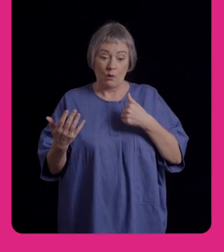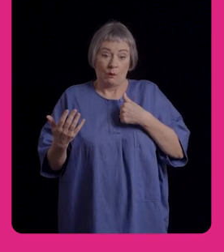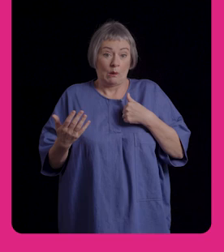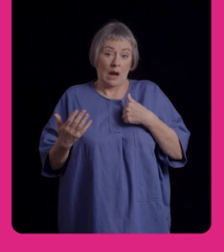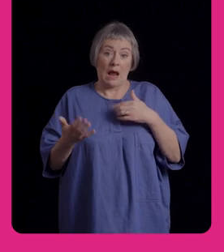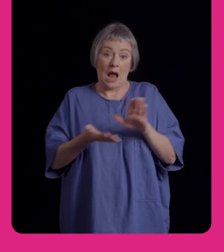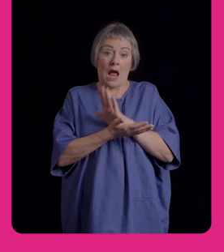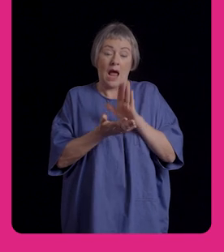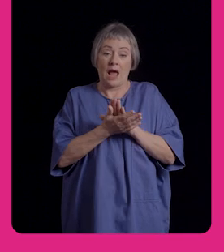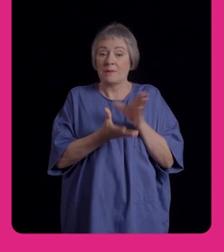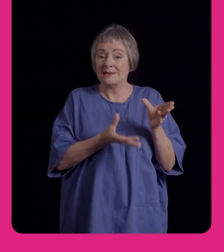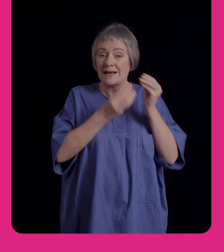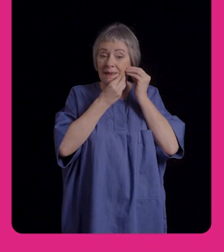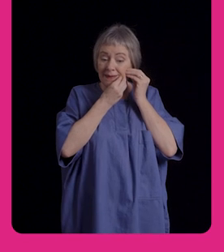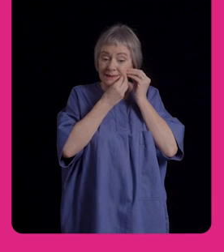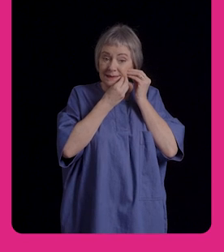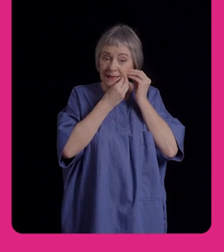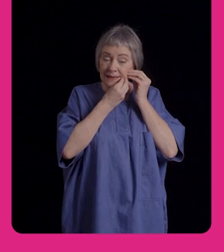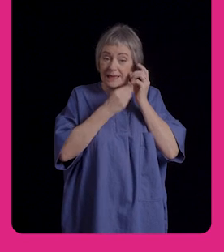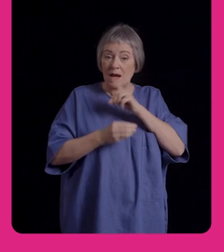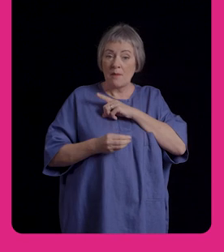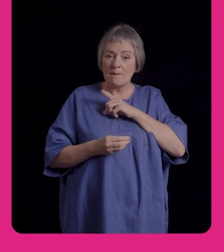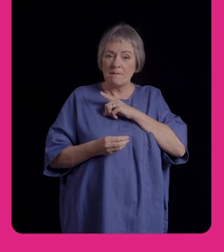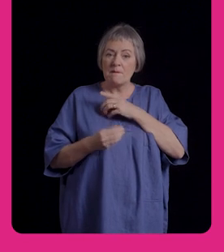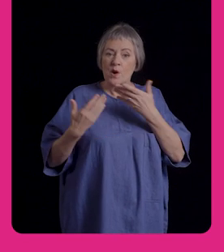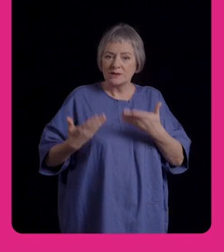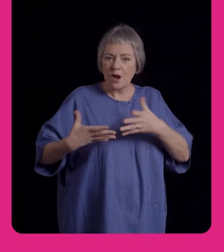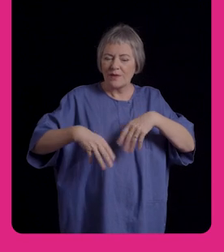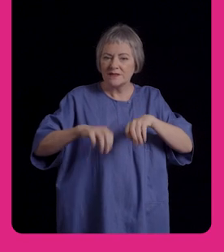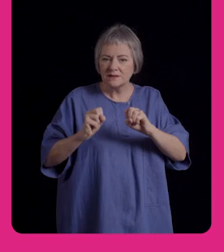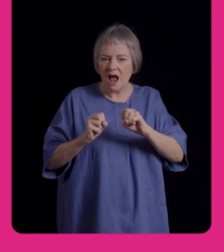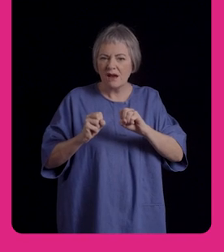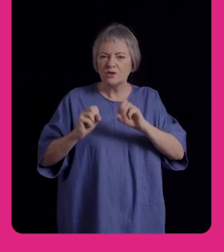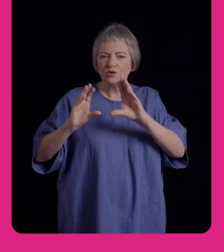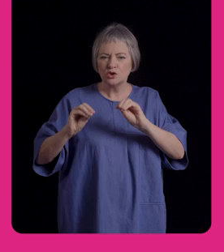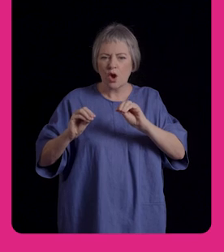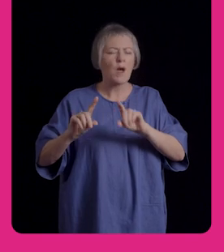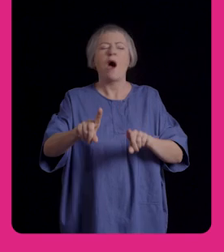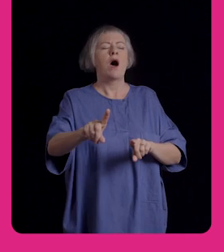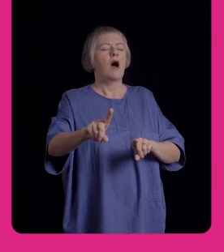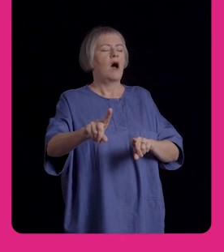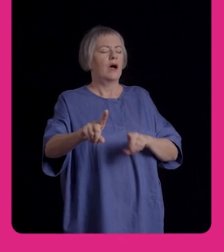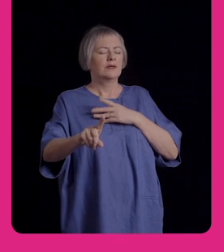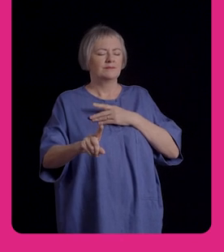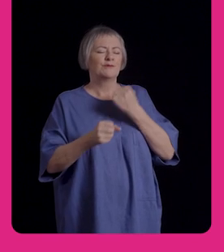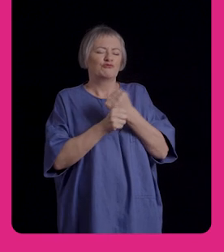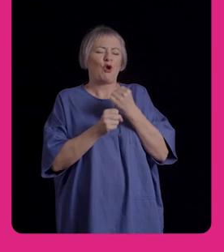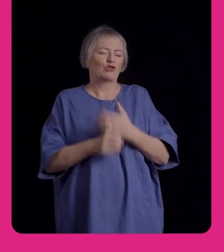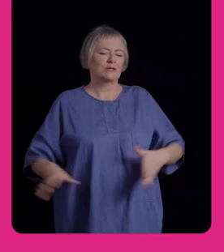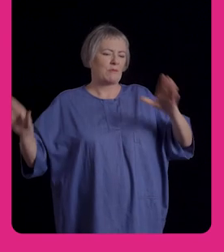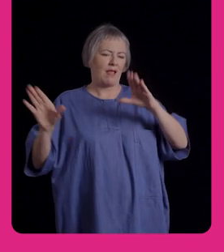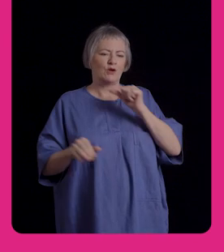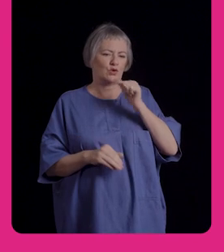Well, I'm quite happily listening because now that they've started to stop and eat and drink. Sorry, George's barrel. Yeah, sorry.